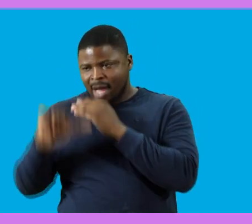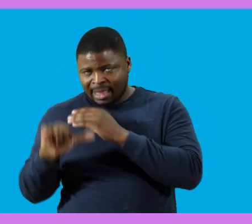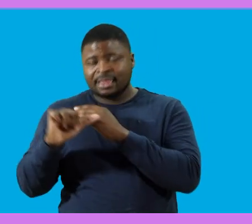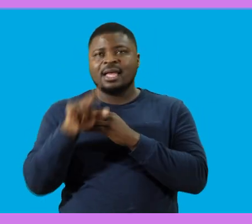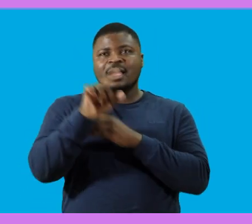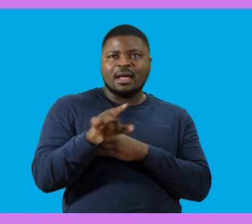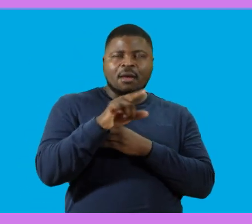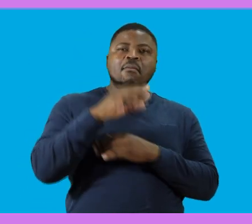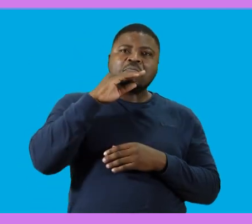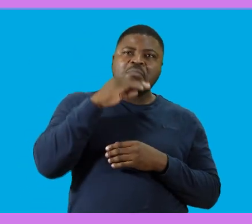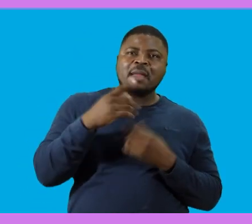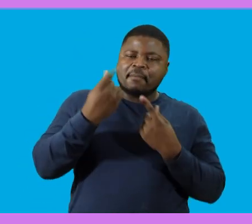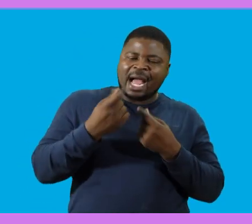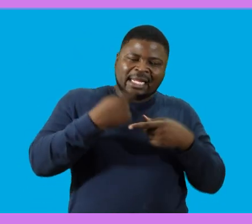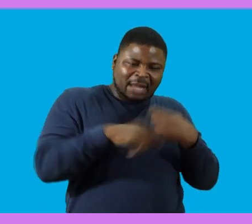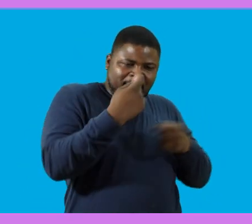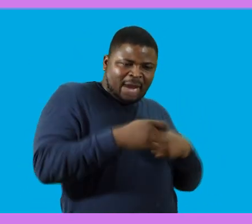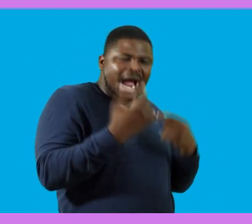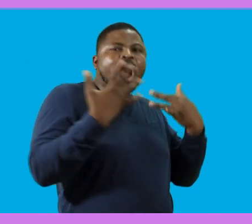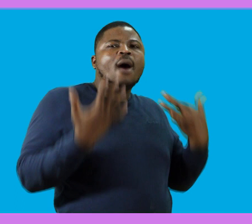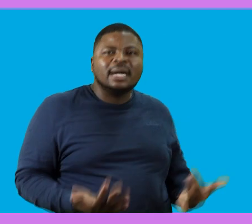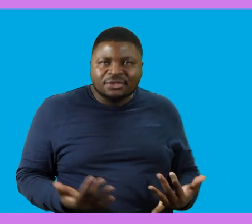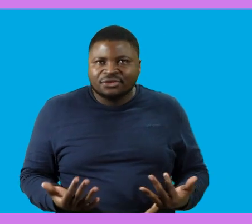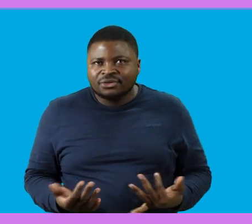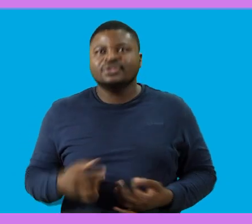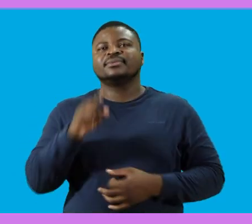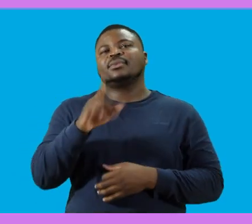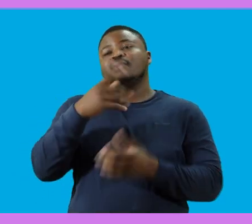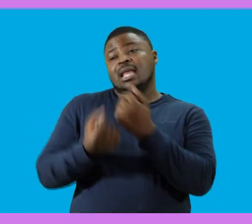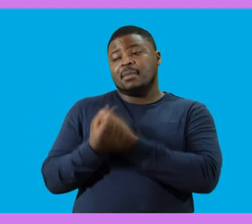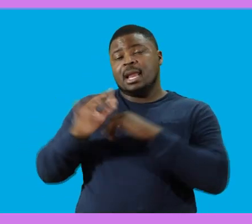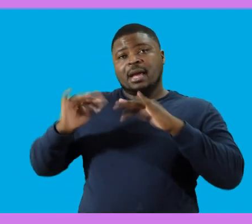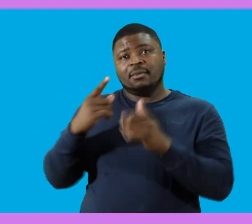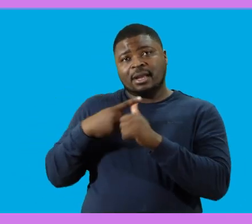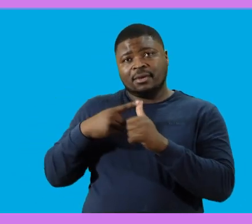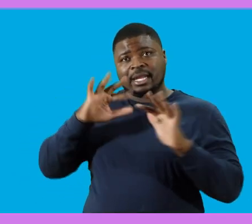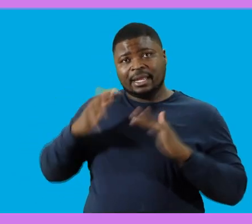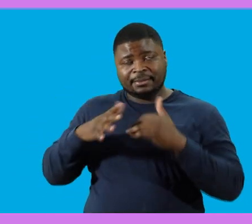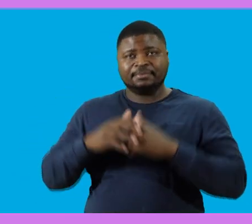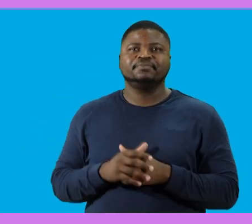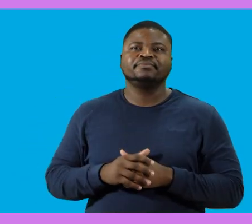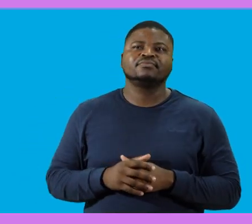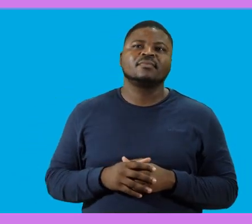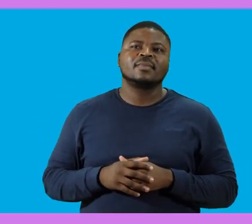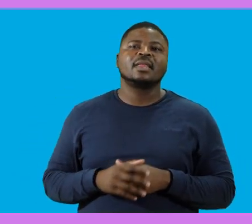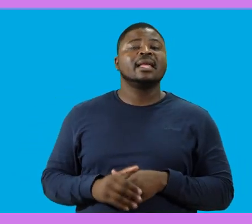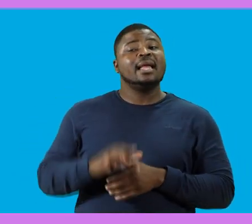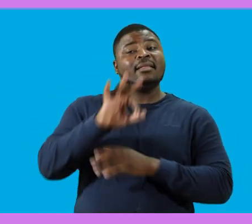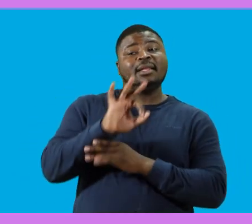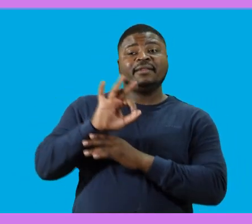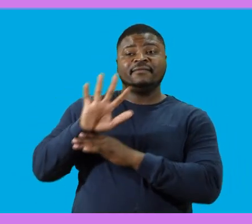now they give you the number of weeks in the month. So what's going to happen?